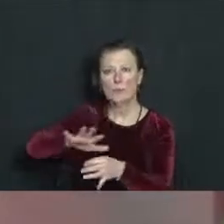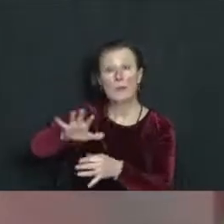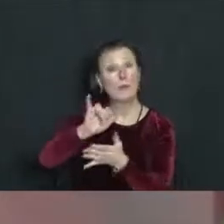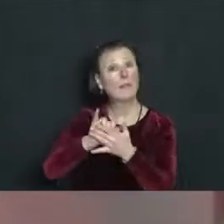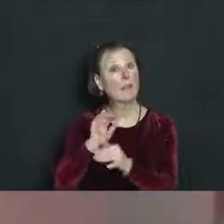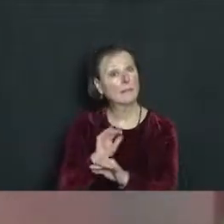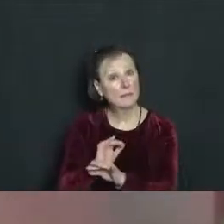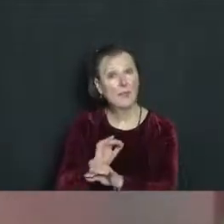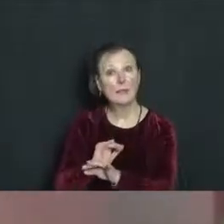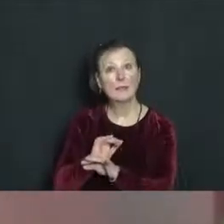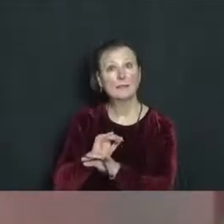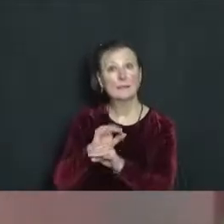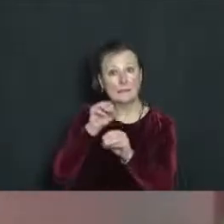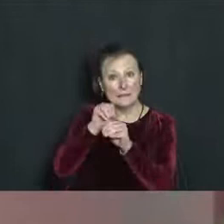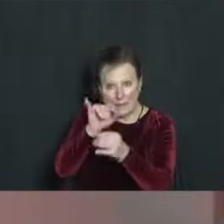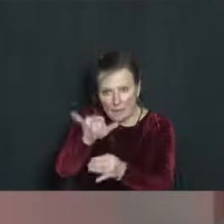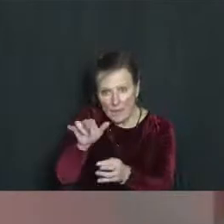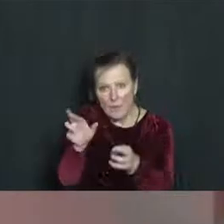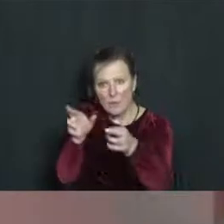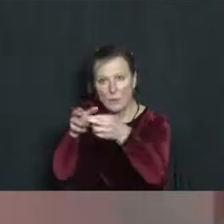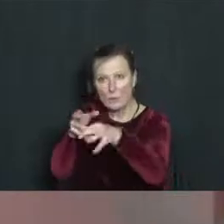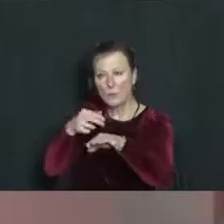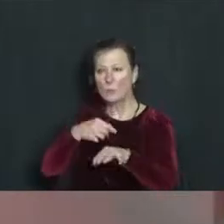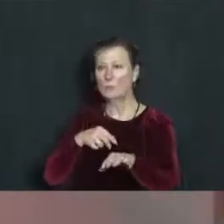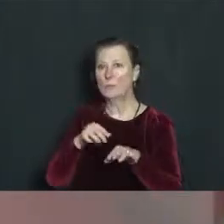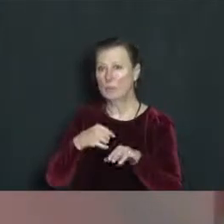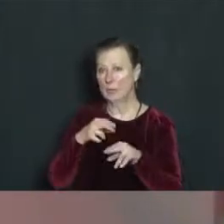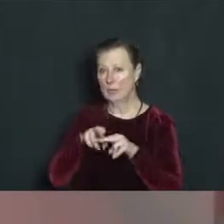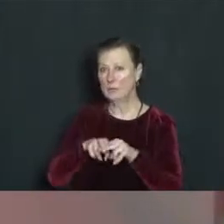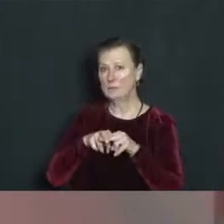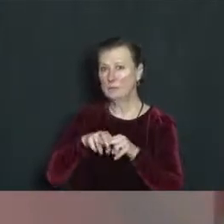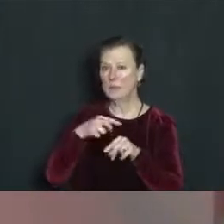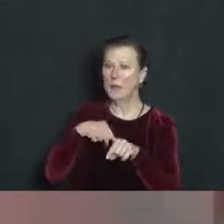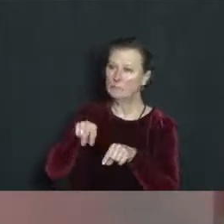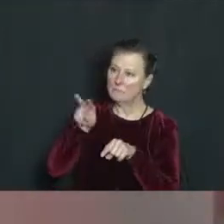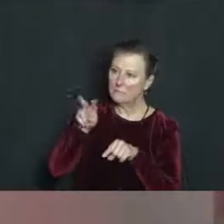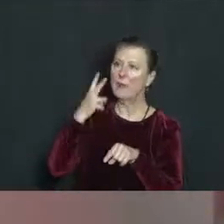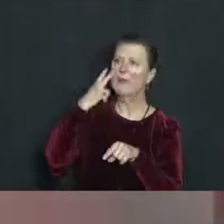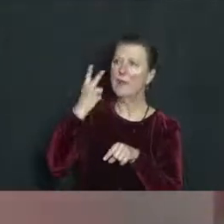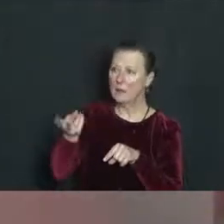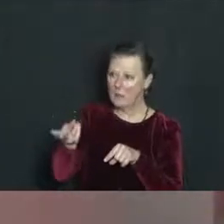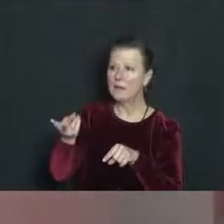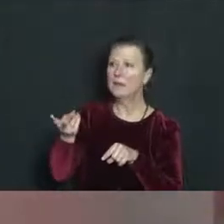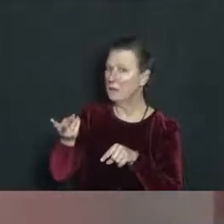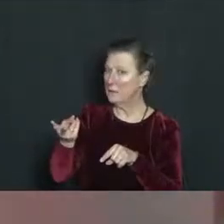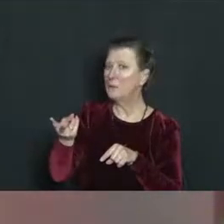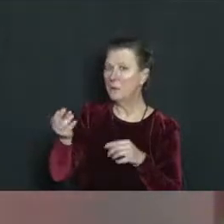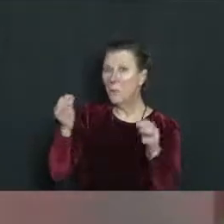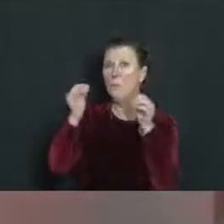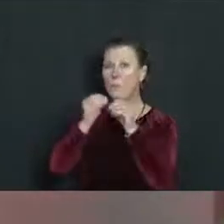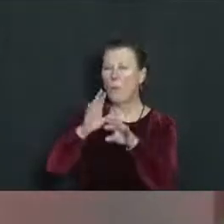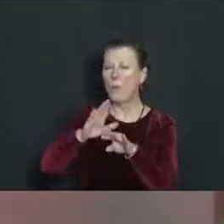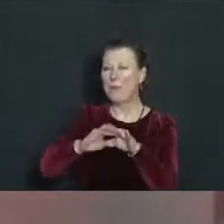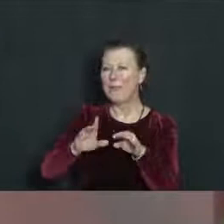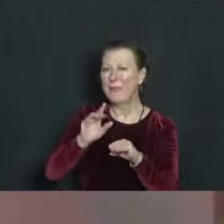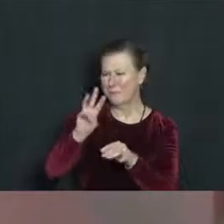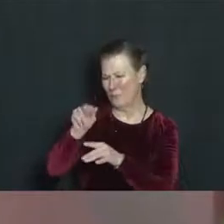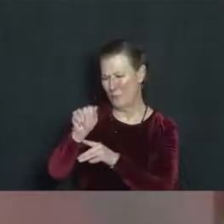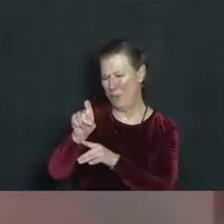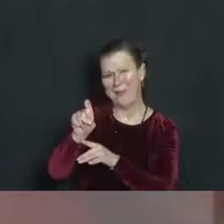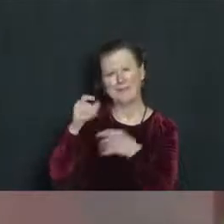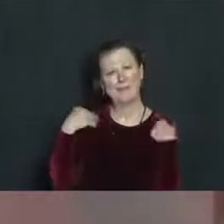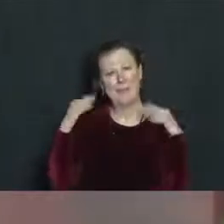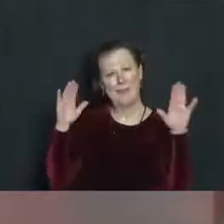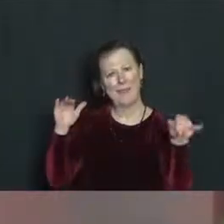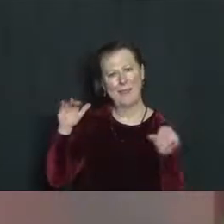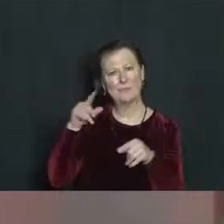night, in that room, I saw more than a wax angel. I did.